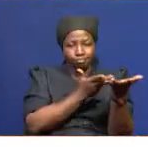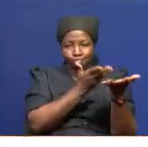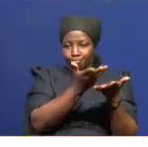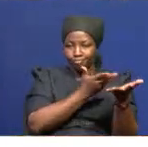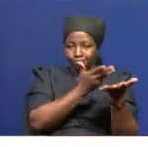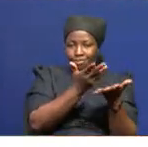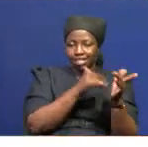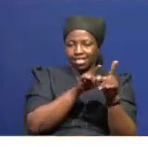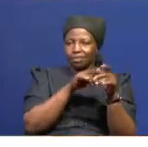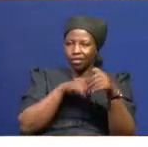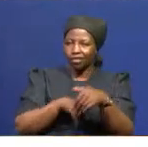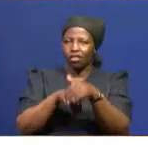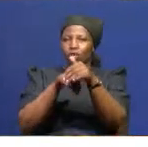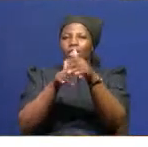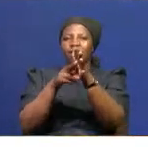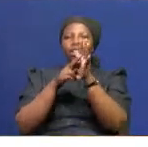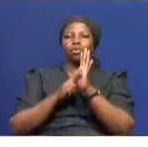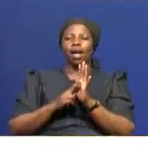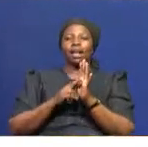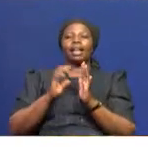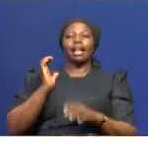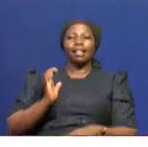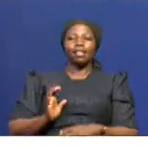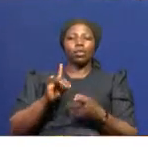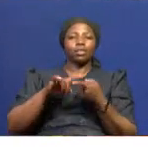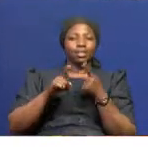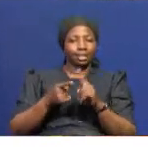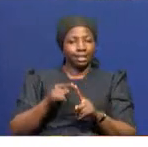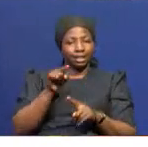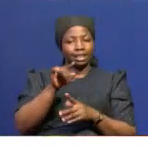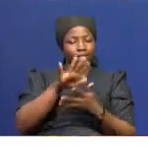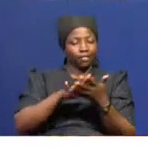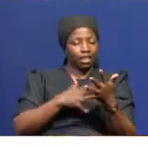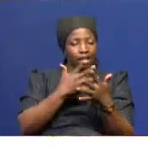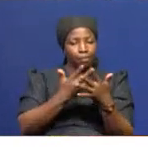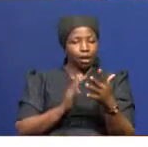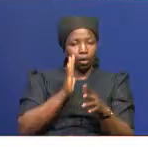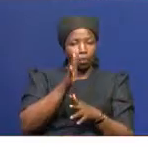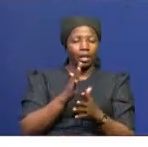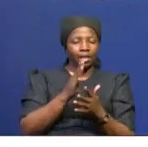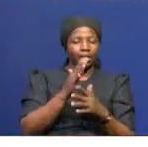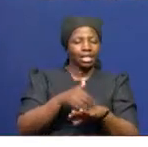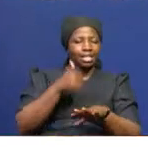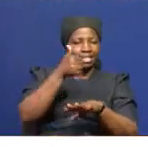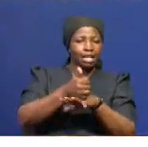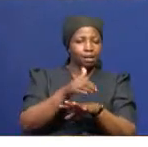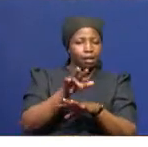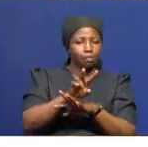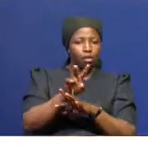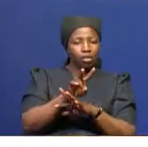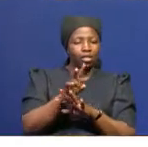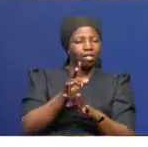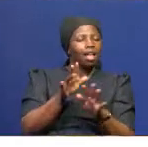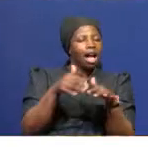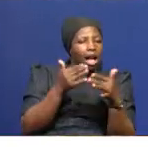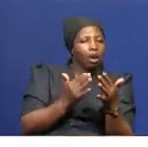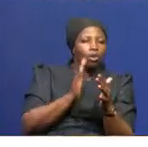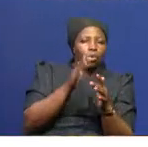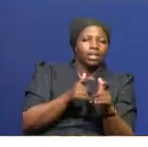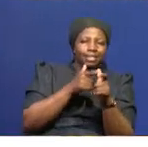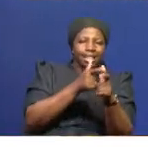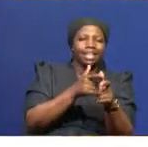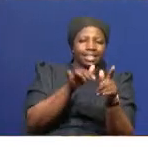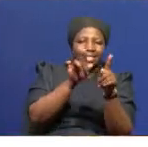and adherence to requisite ethical standards. This framework shall establish both the criteria for reward and